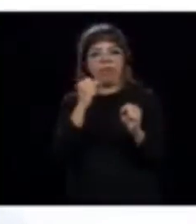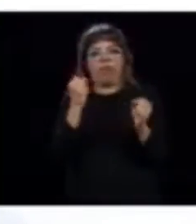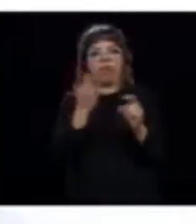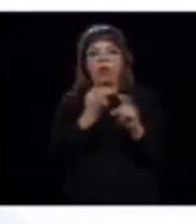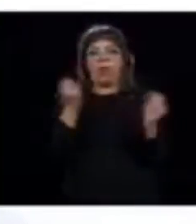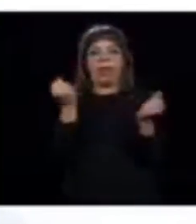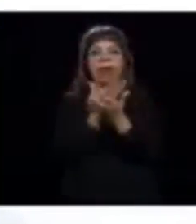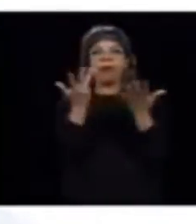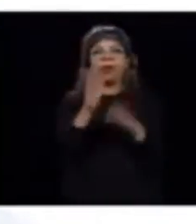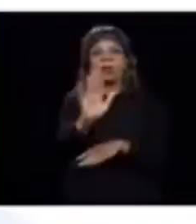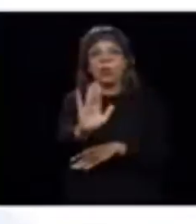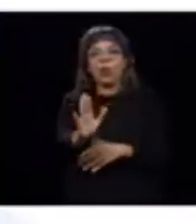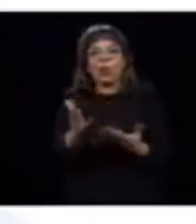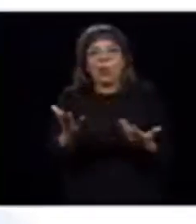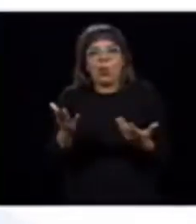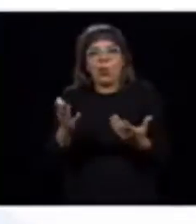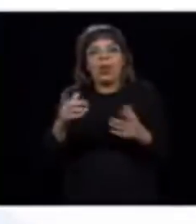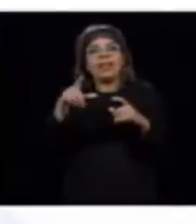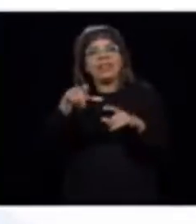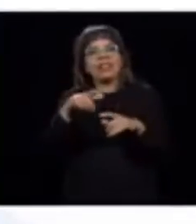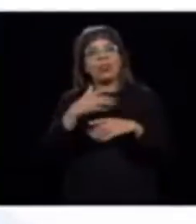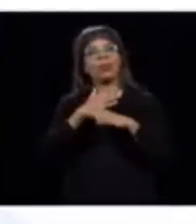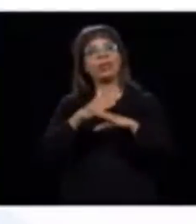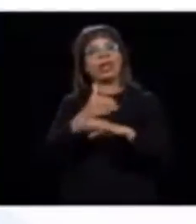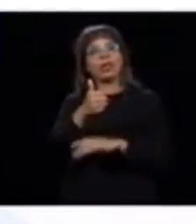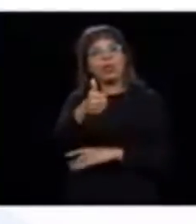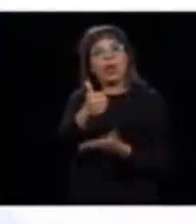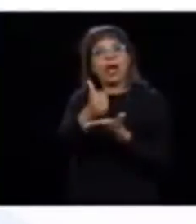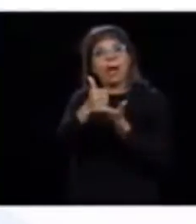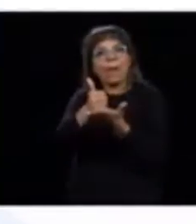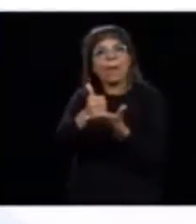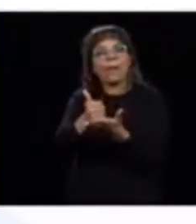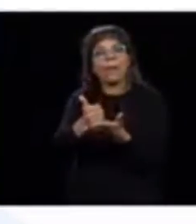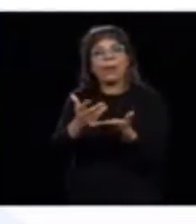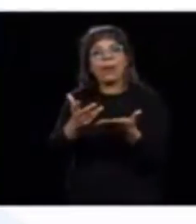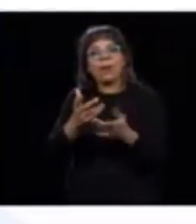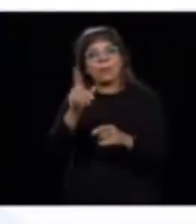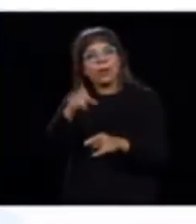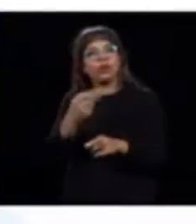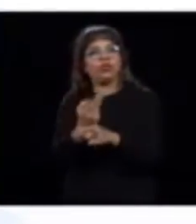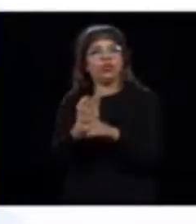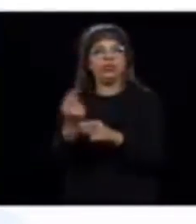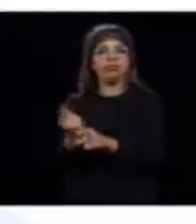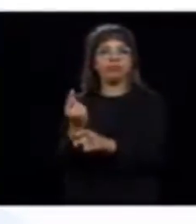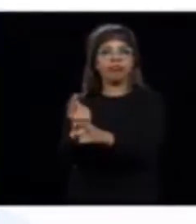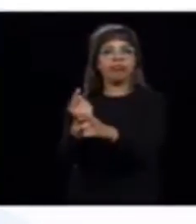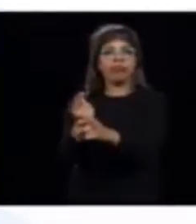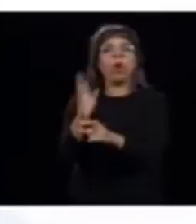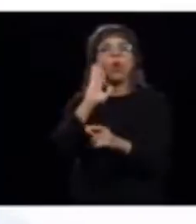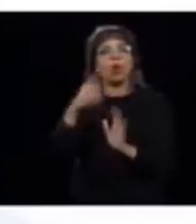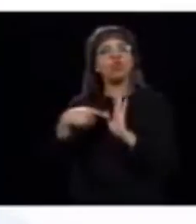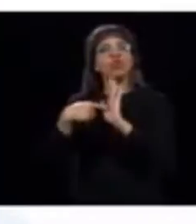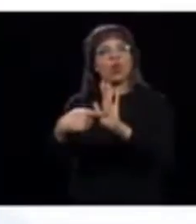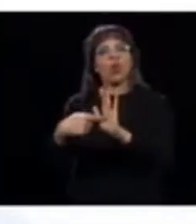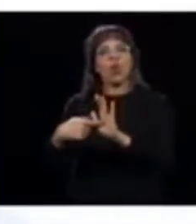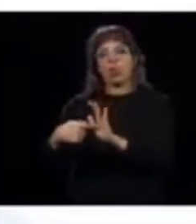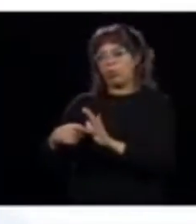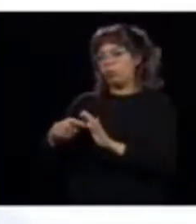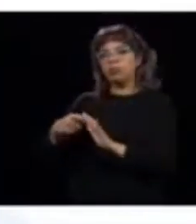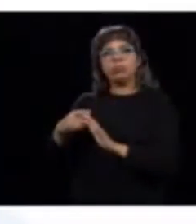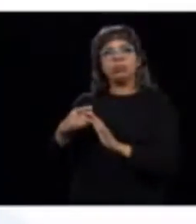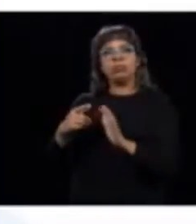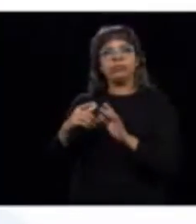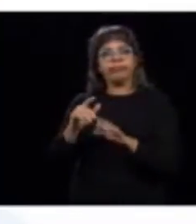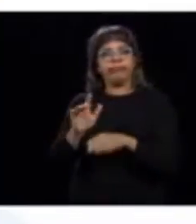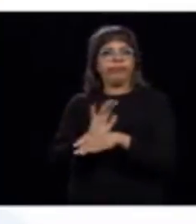if you spill, you won't spill on others but it's not protecting you and use it by the right way and we're going to make videos. It's going to be made this